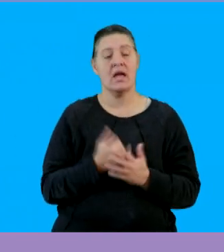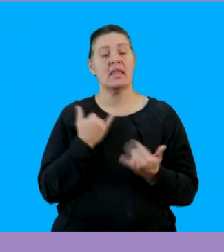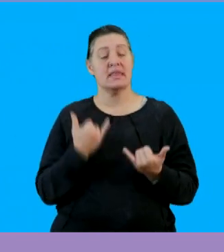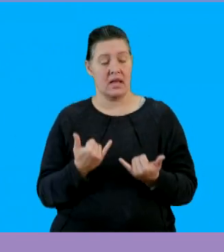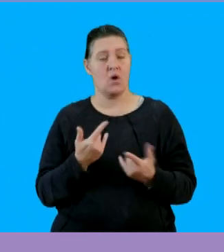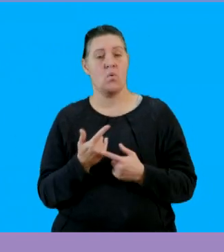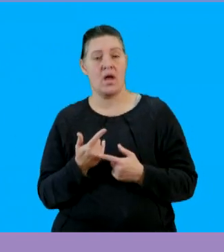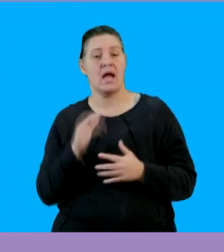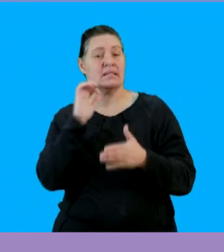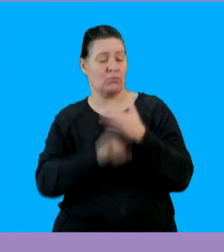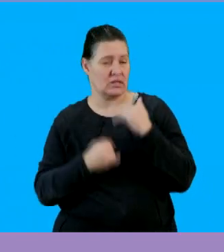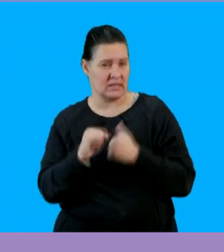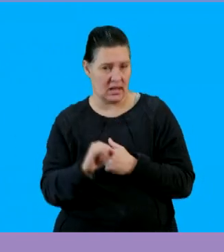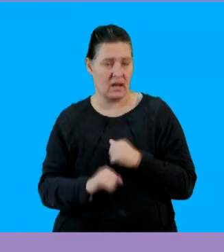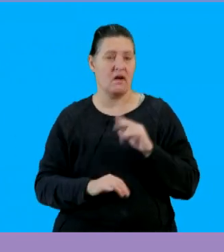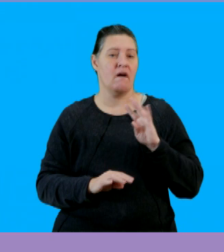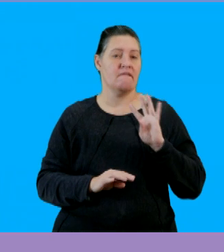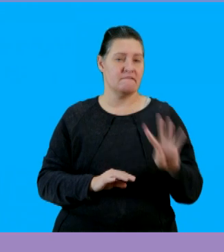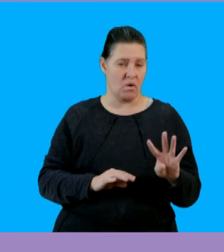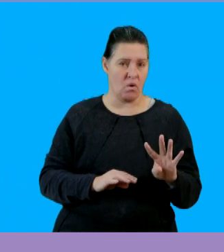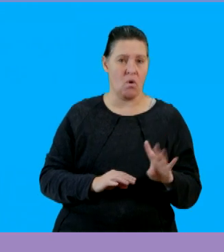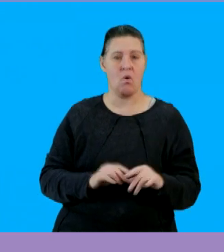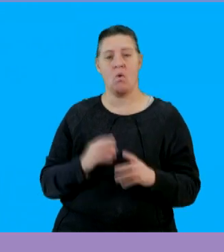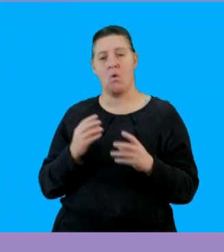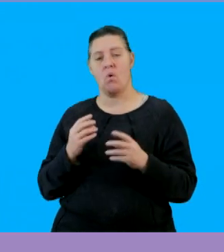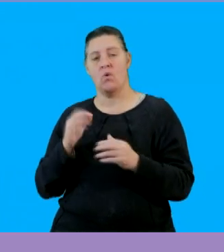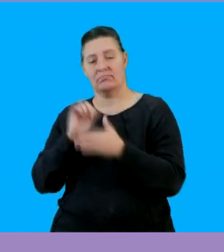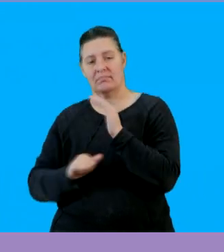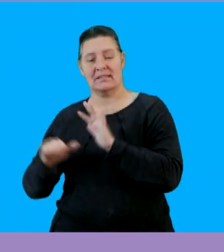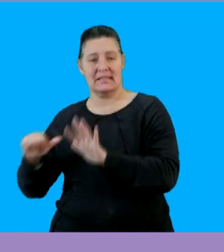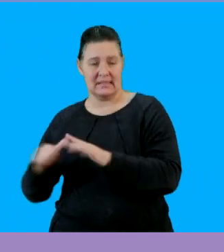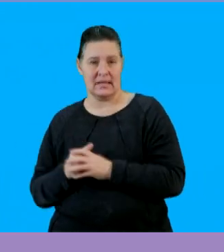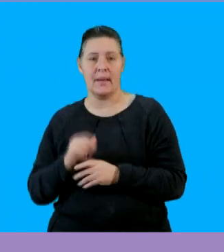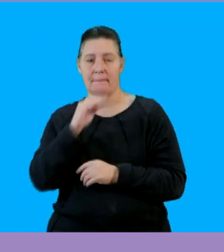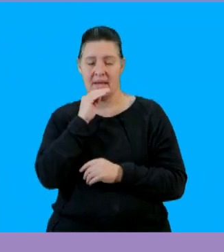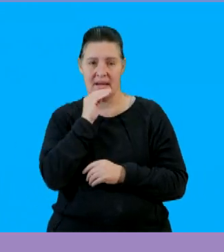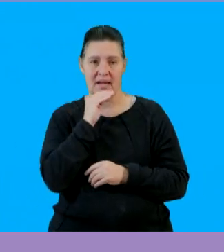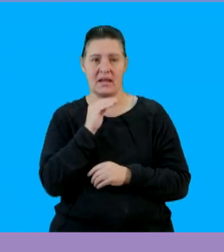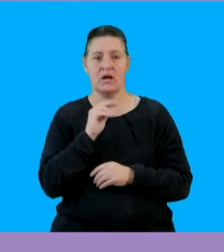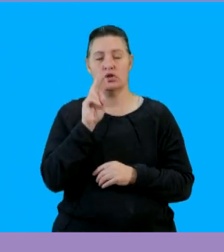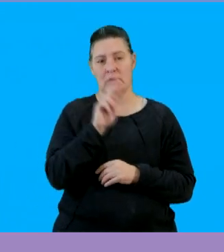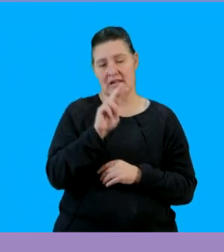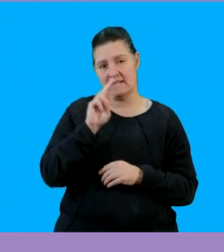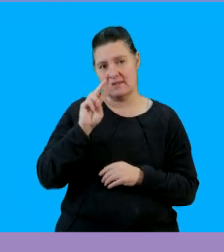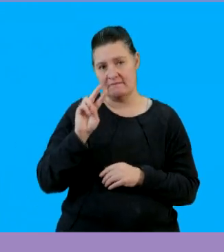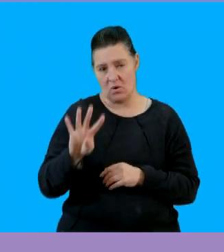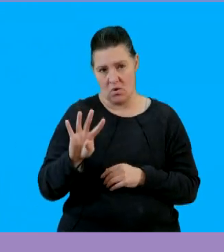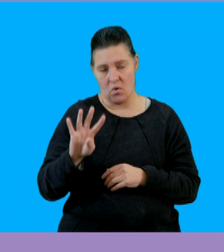Then we are still subtracting the 4 with the 6, and that is going to be a